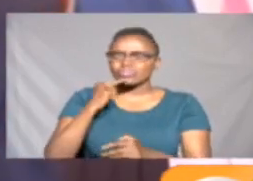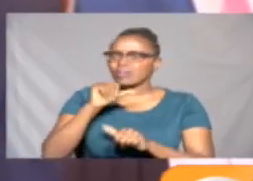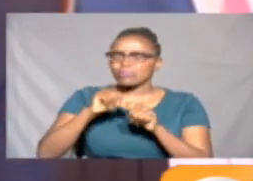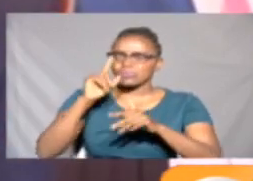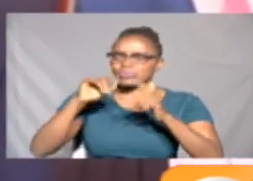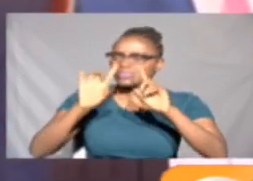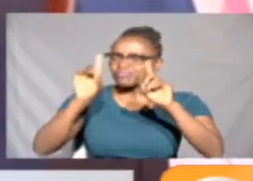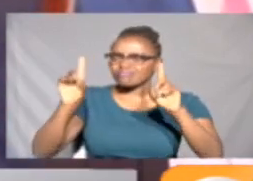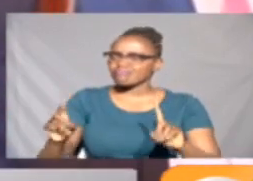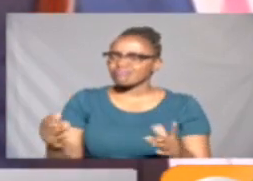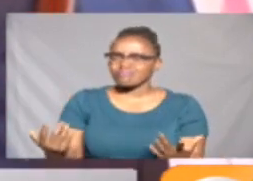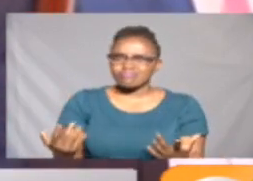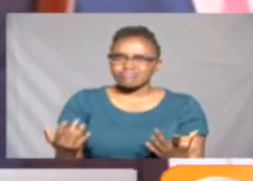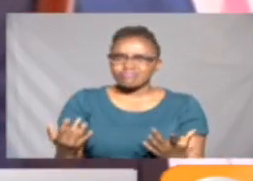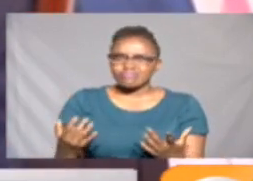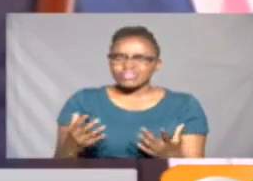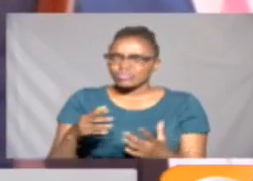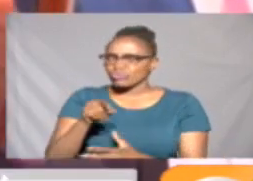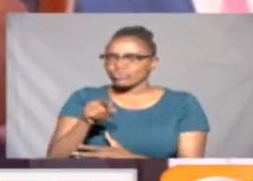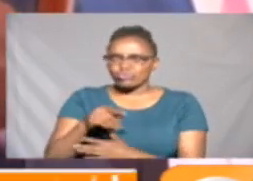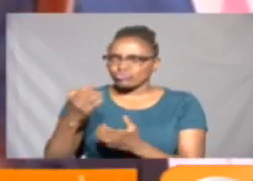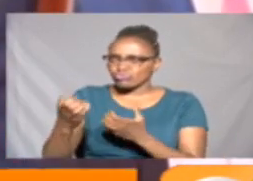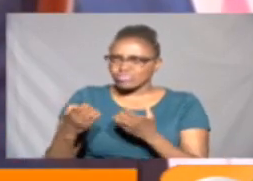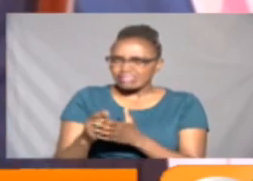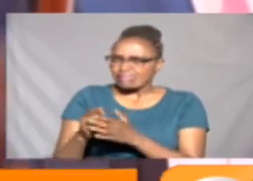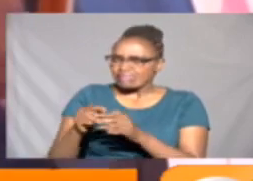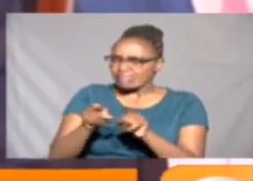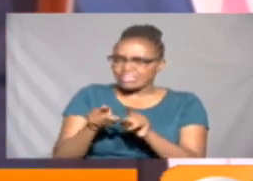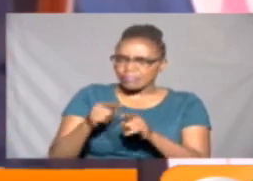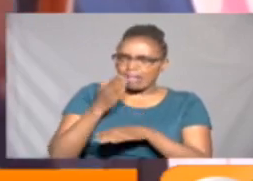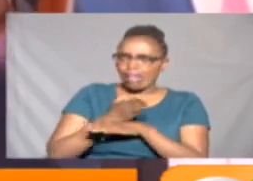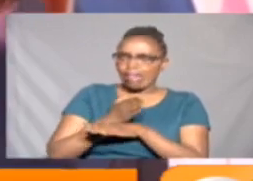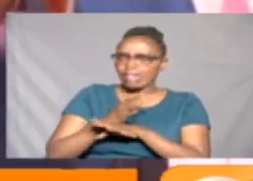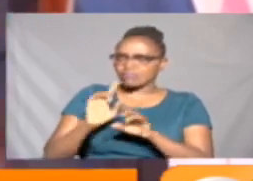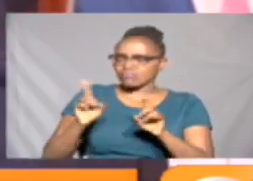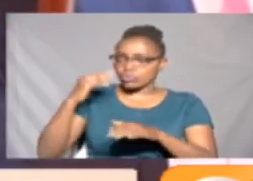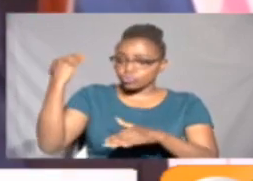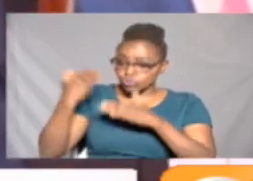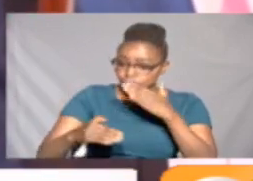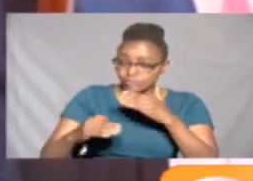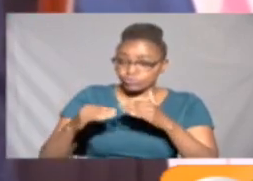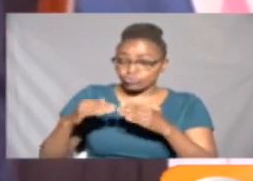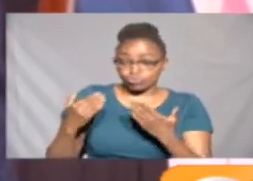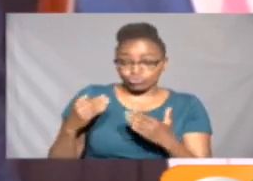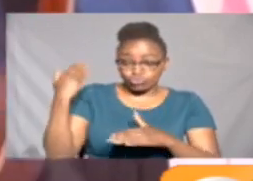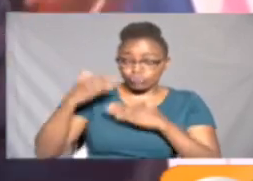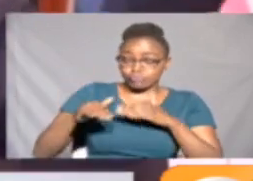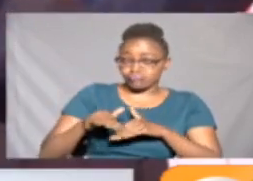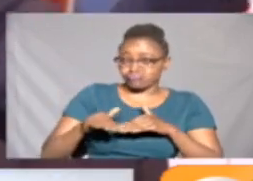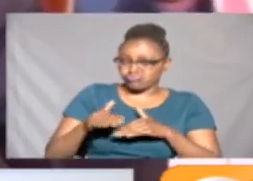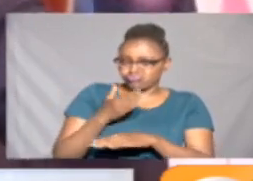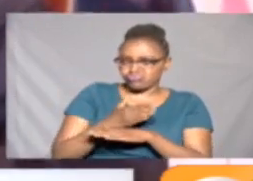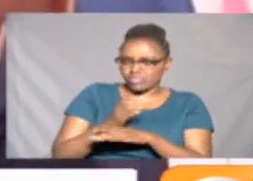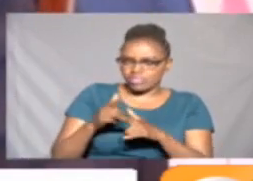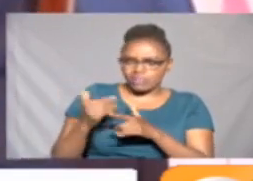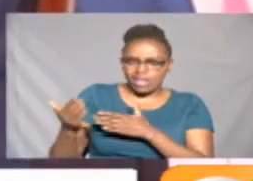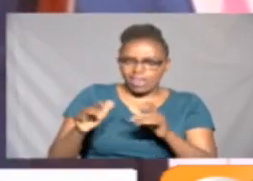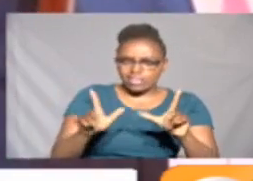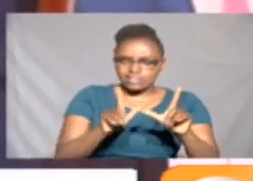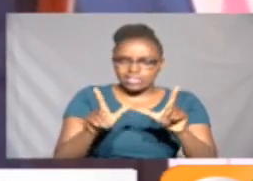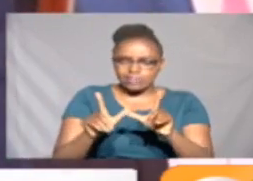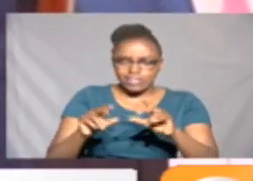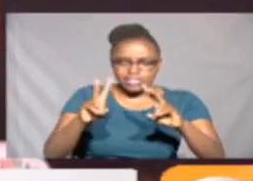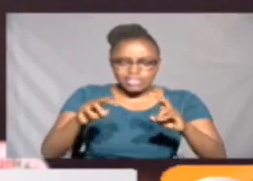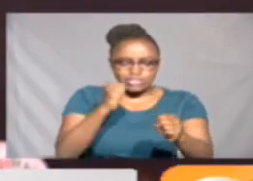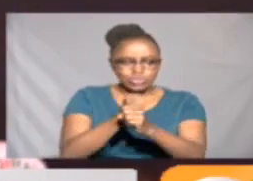about? Get out of the box, destroy that box, and start to survive. Not carrying a certificate looking for a job